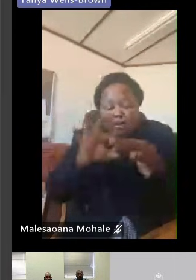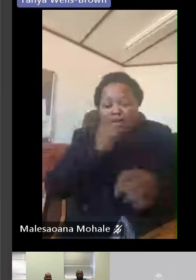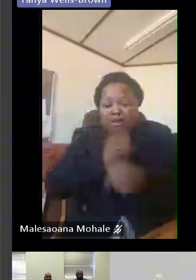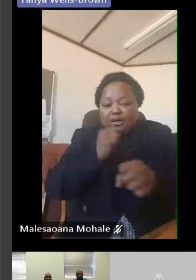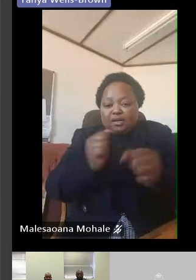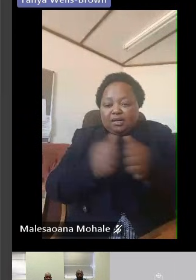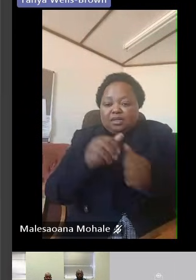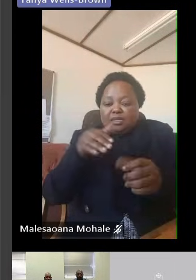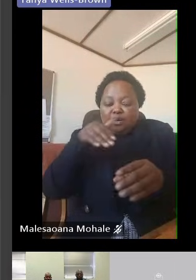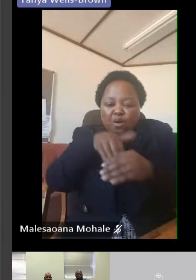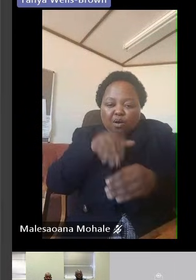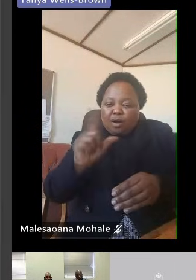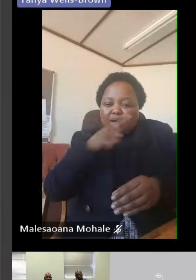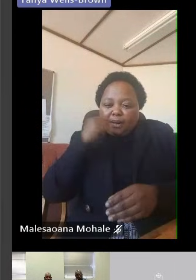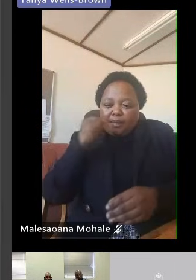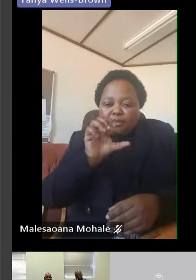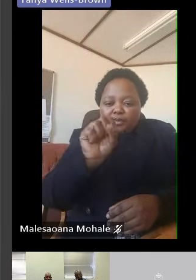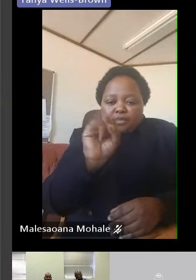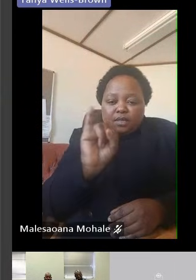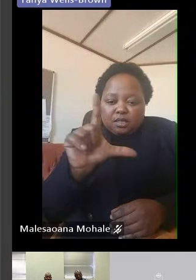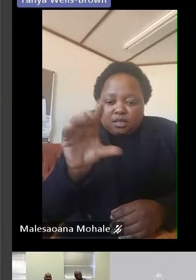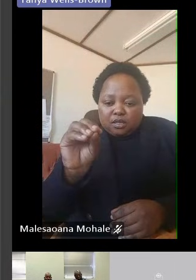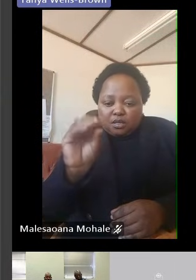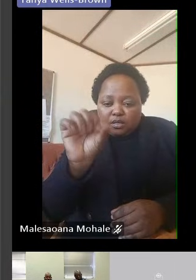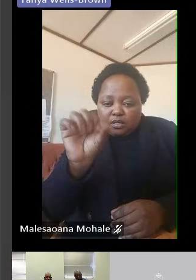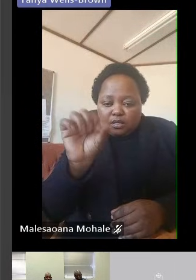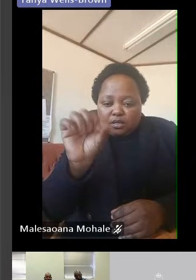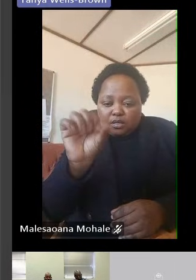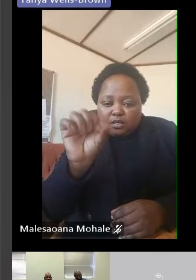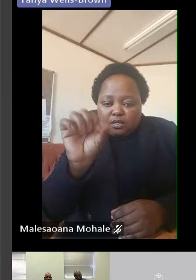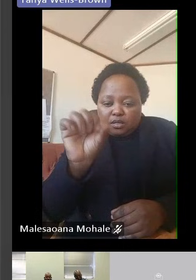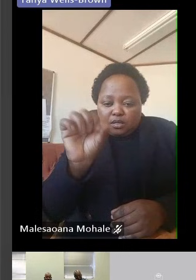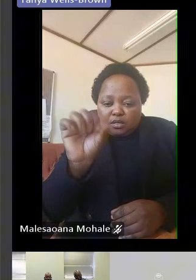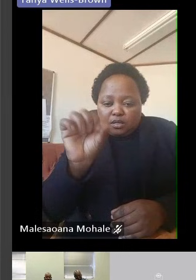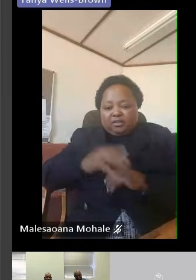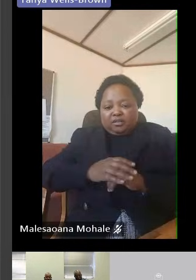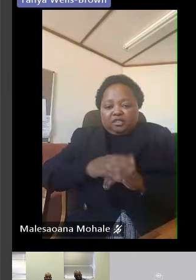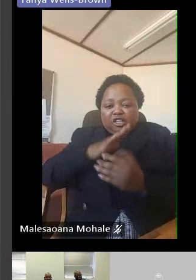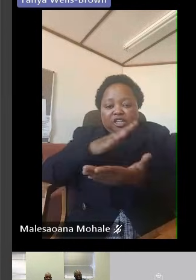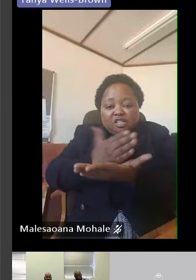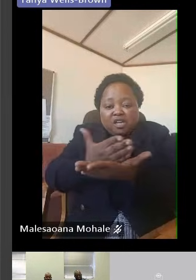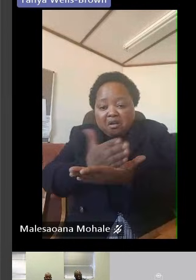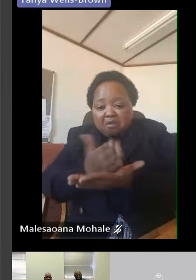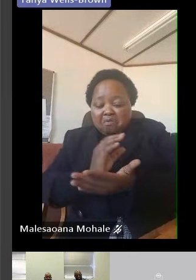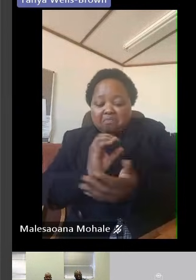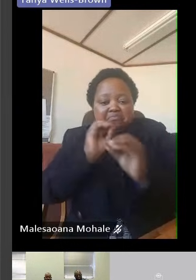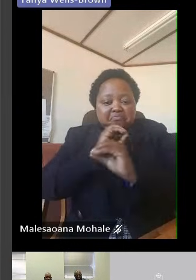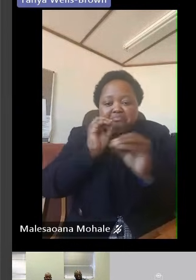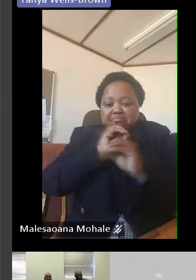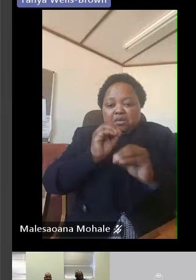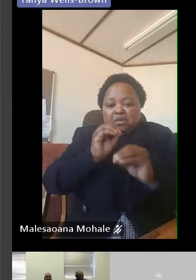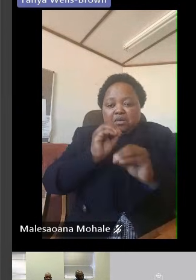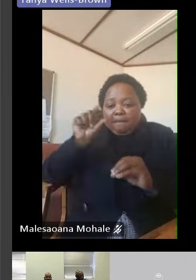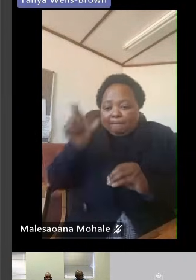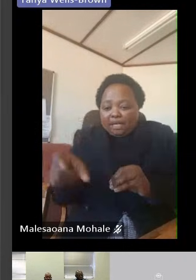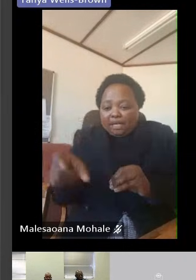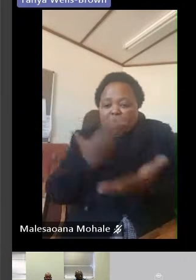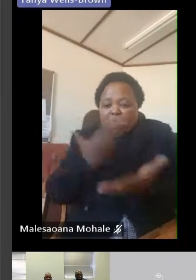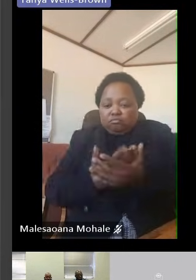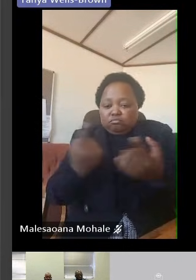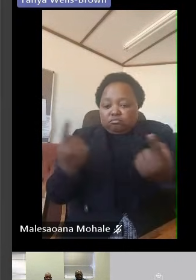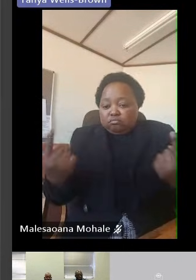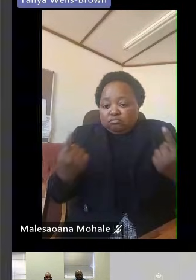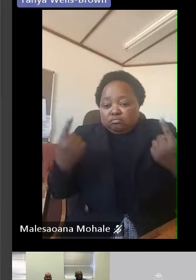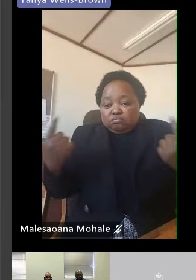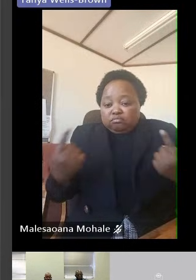and there is no sort of shared referral, a person will go from one place to the other, and there's no synergy in what's